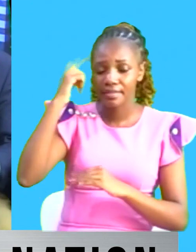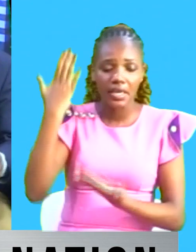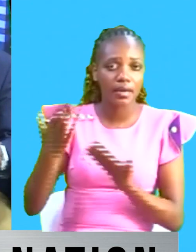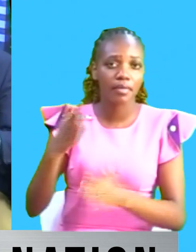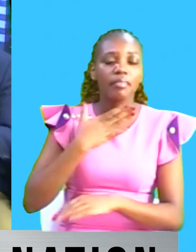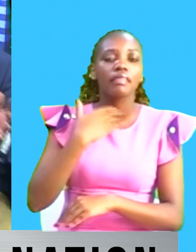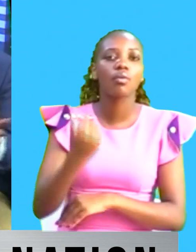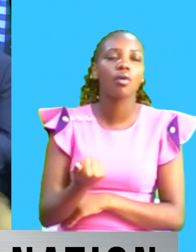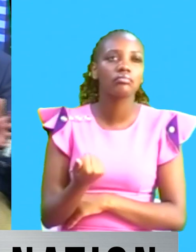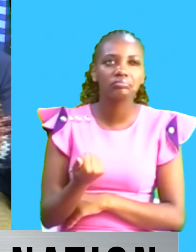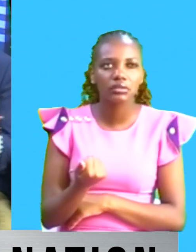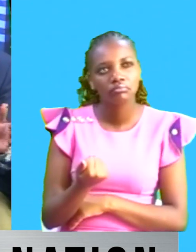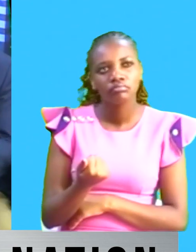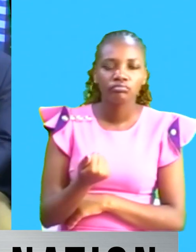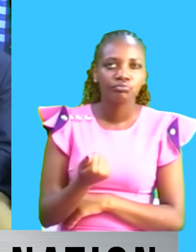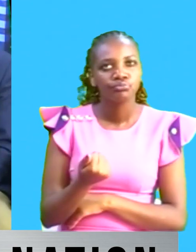to maybe